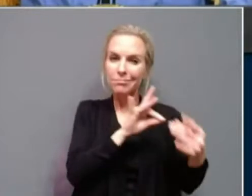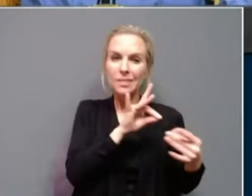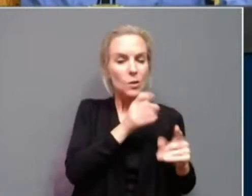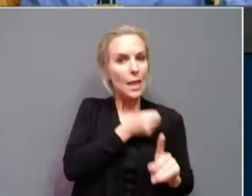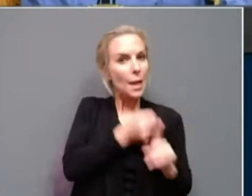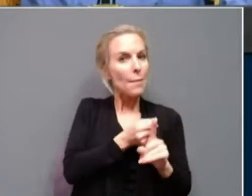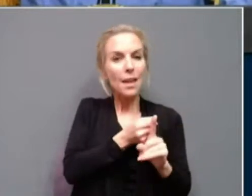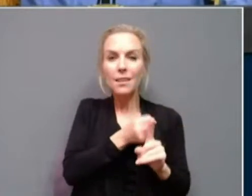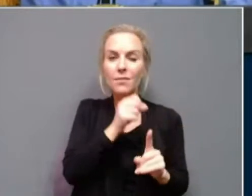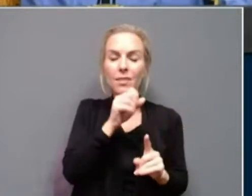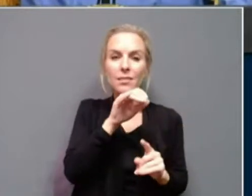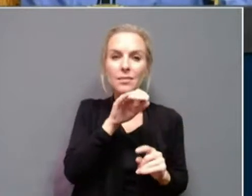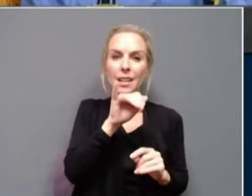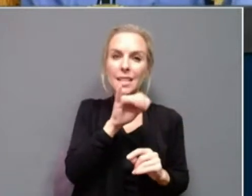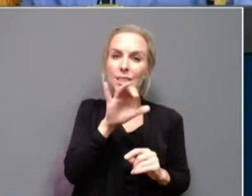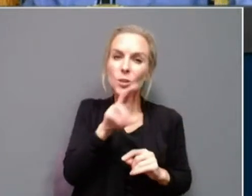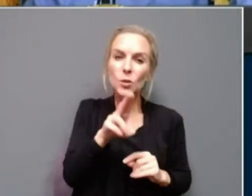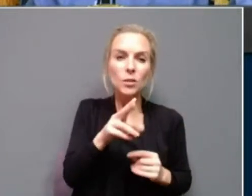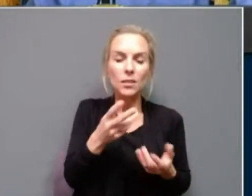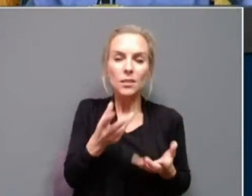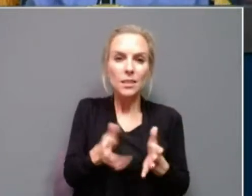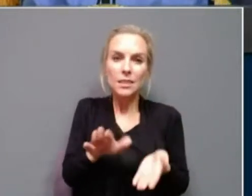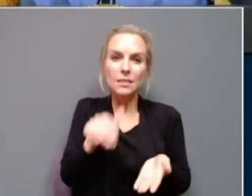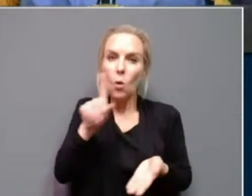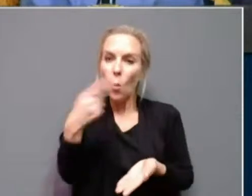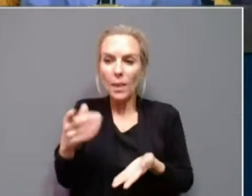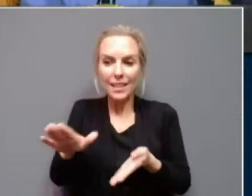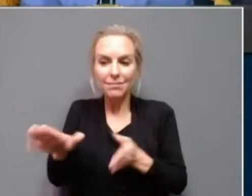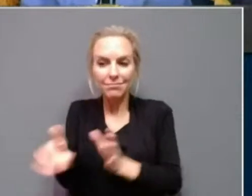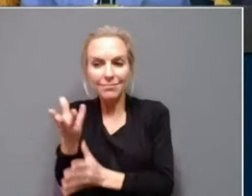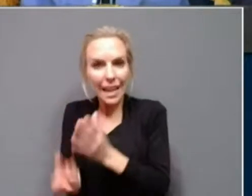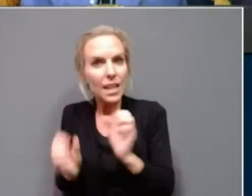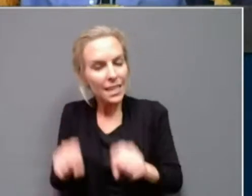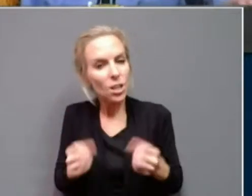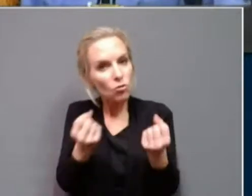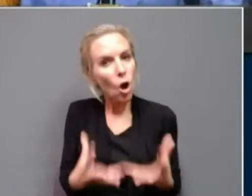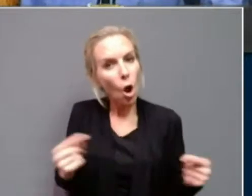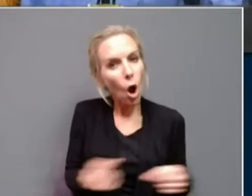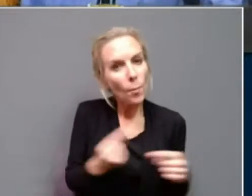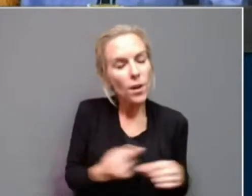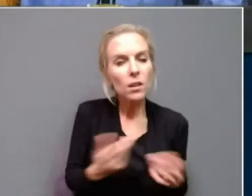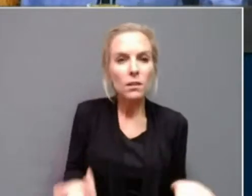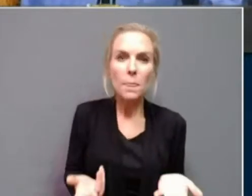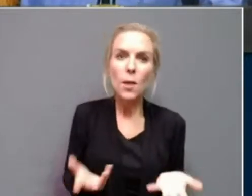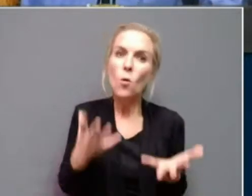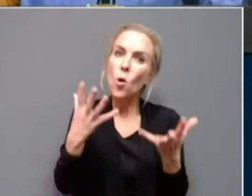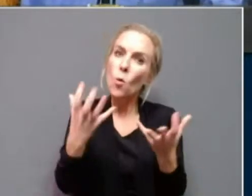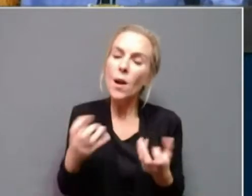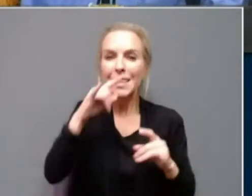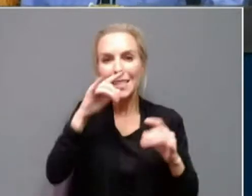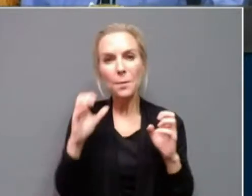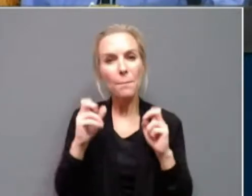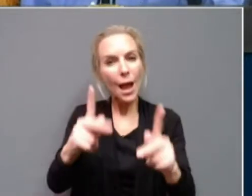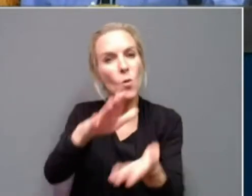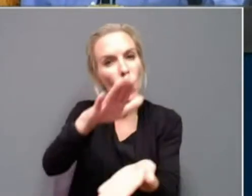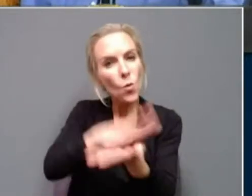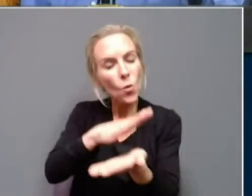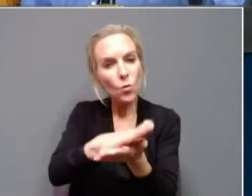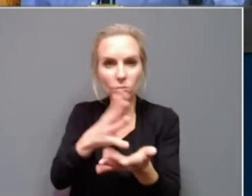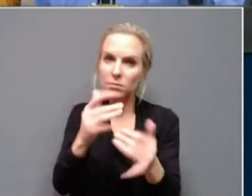death. It causes a lot of harm. The second is we want our kids in the classroom learning. That's why I took that